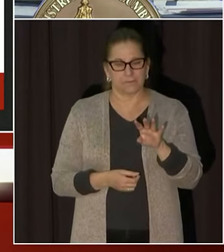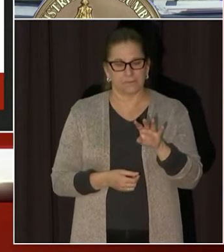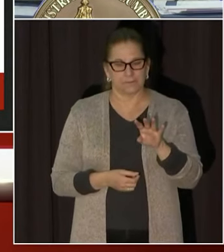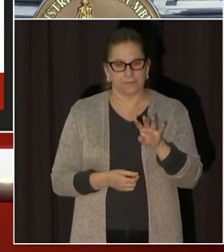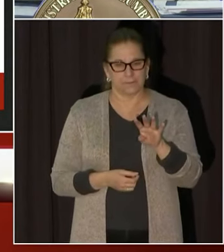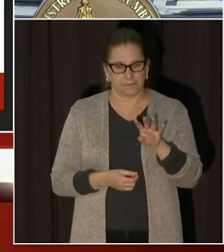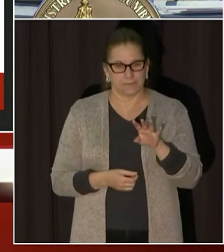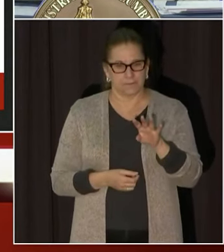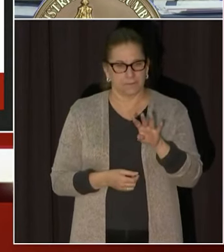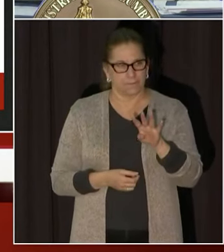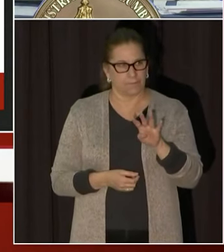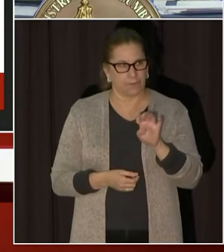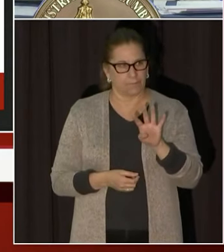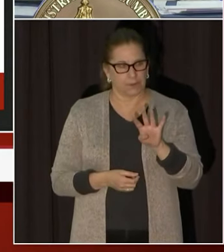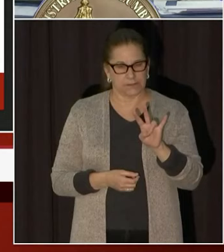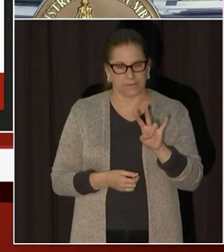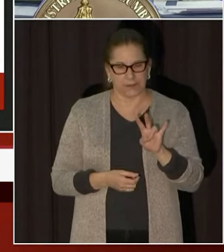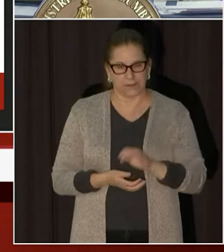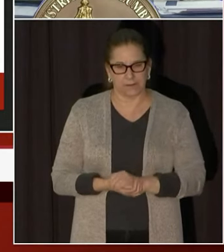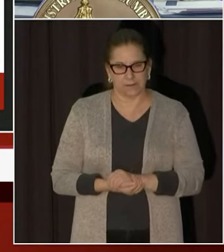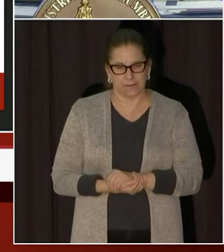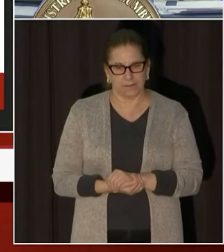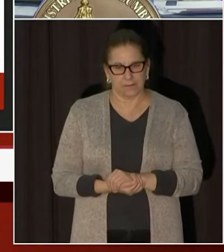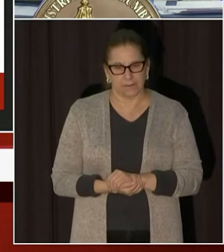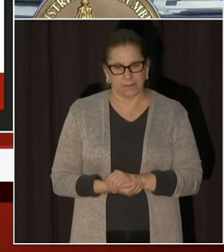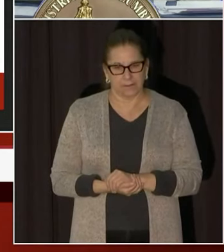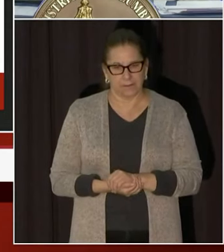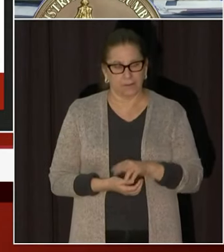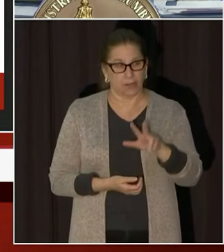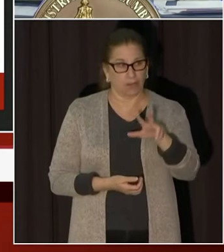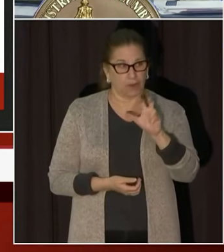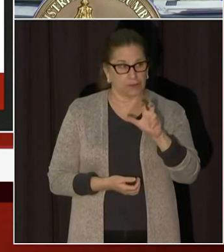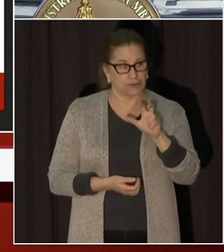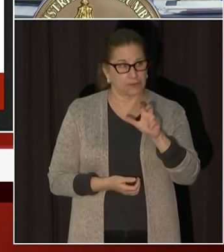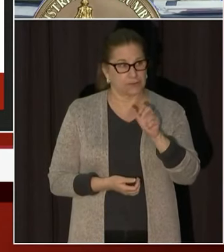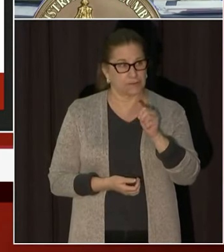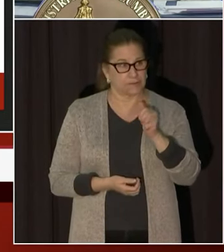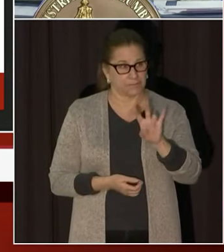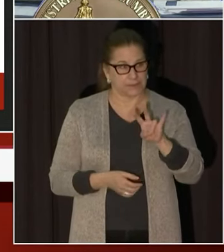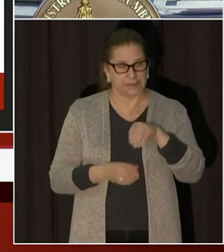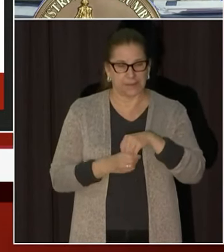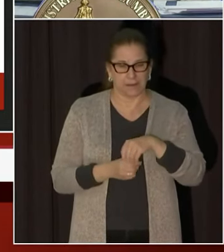Over 300 of them are in ICU units, and